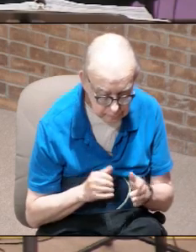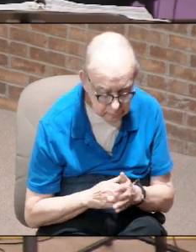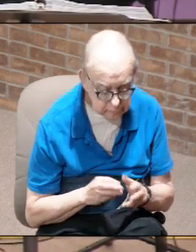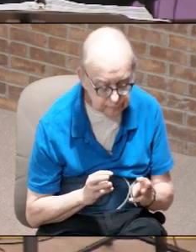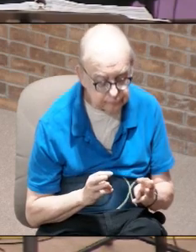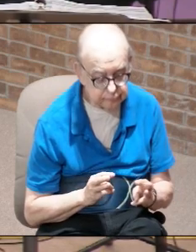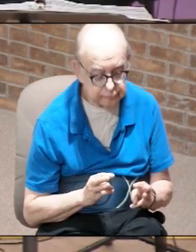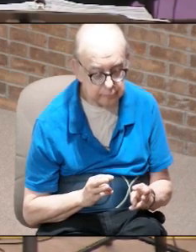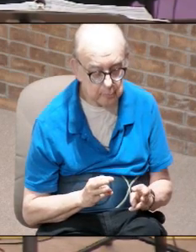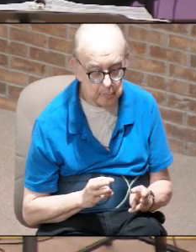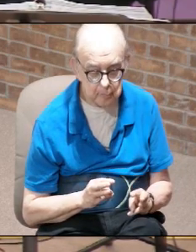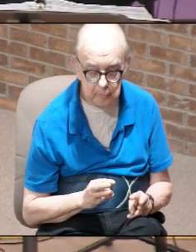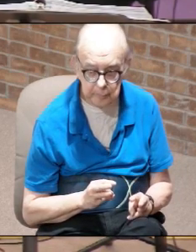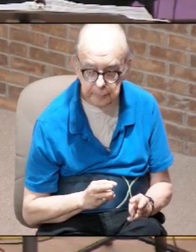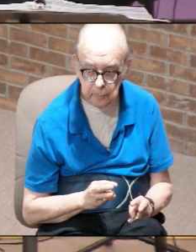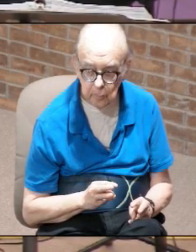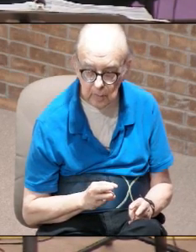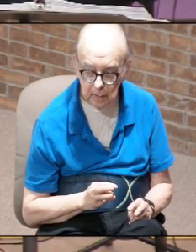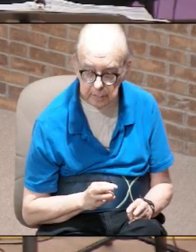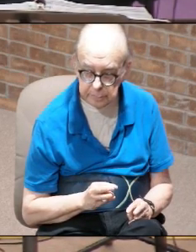way.